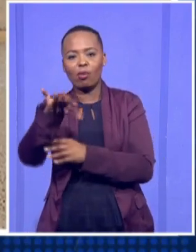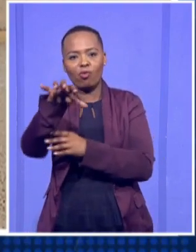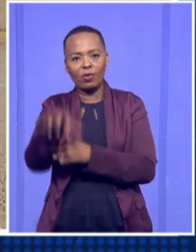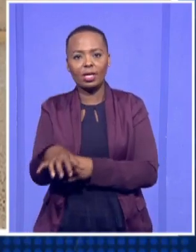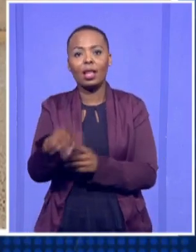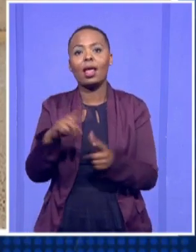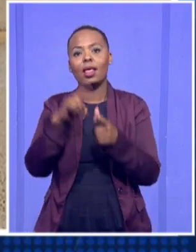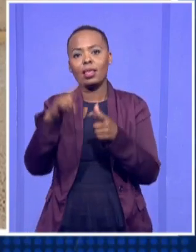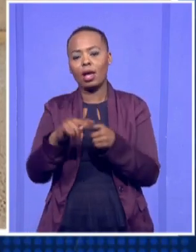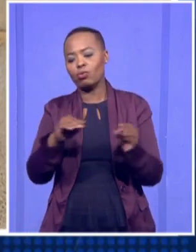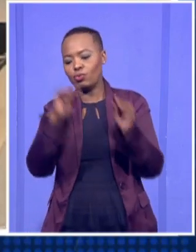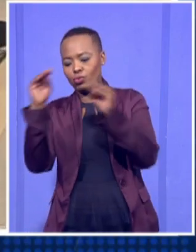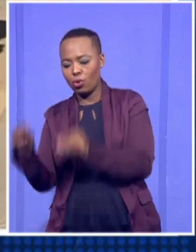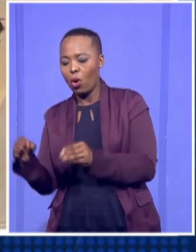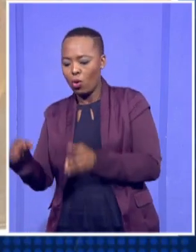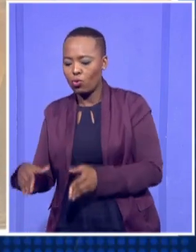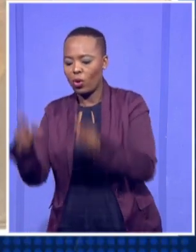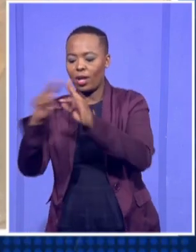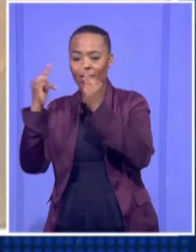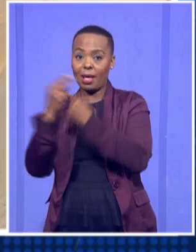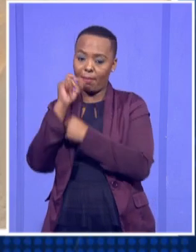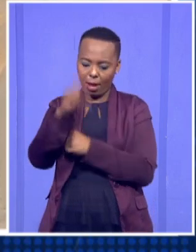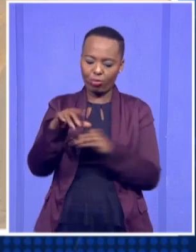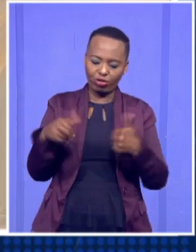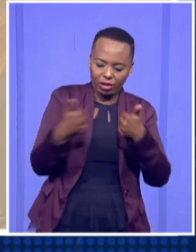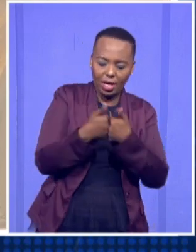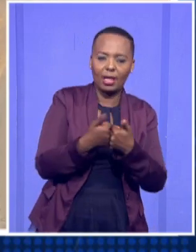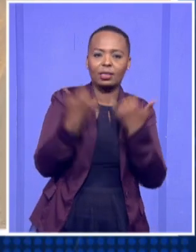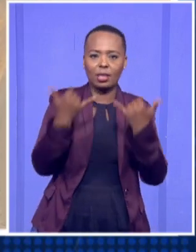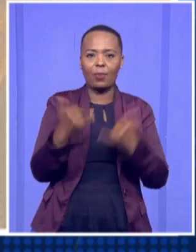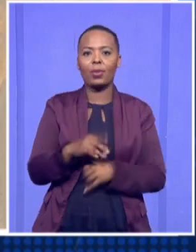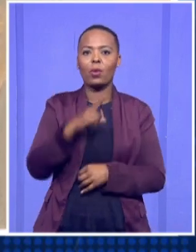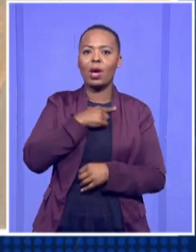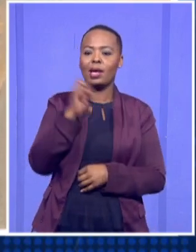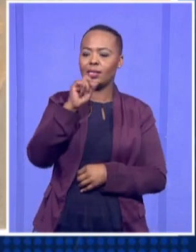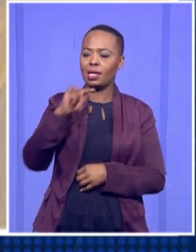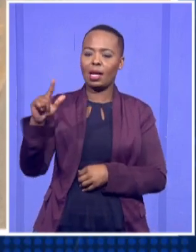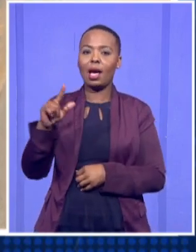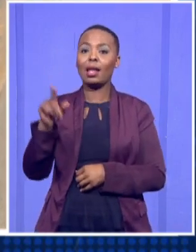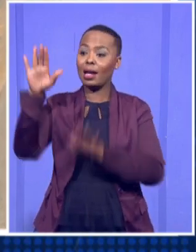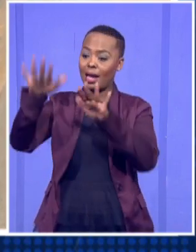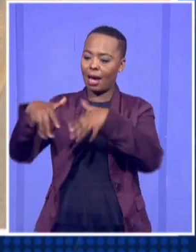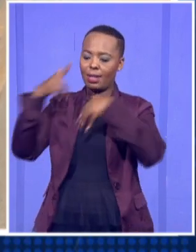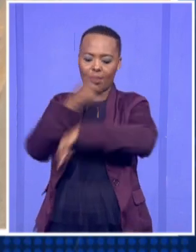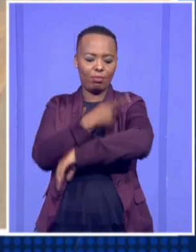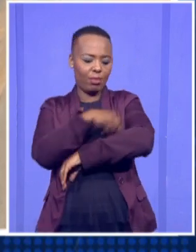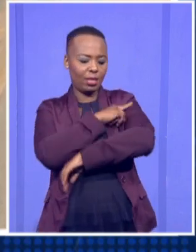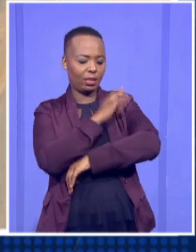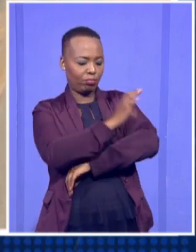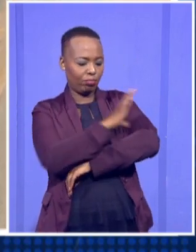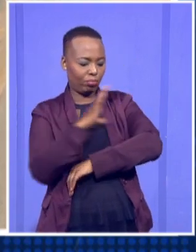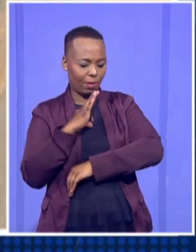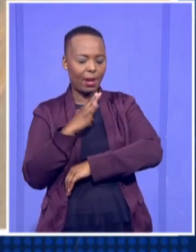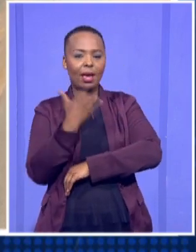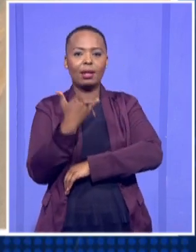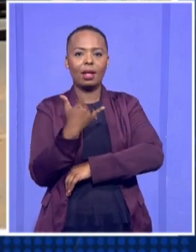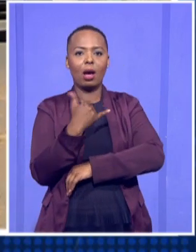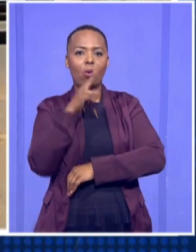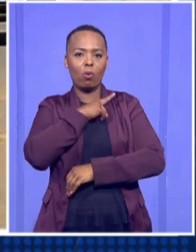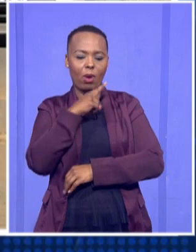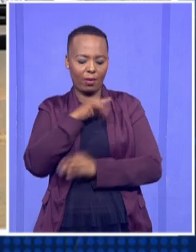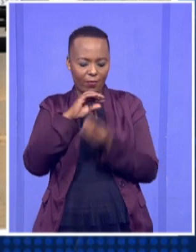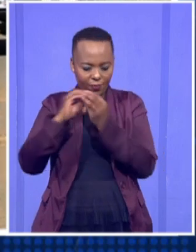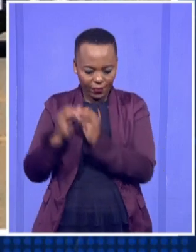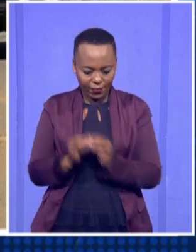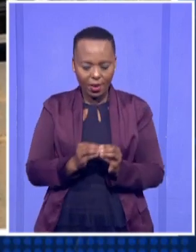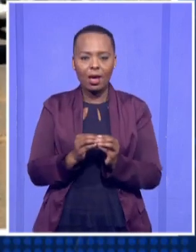where, since June this year, Sanral has now been mandated by Cabinet to set up a central data repository of all the roads